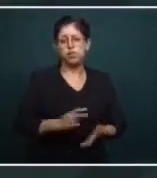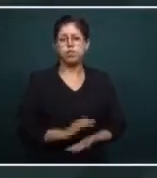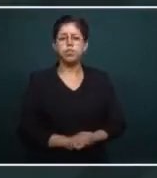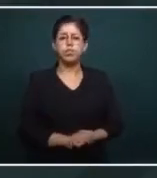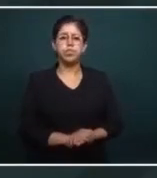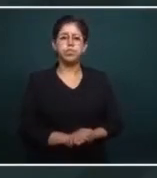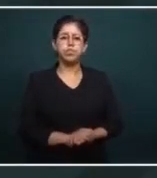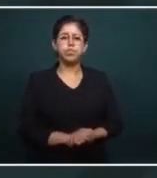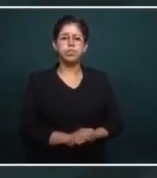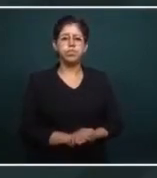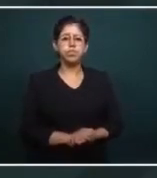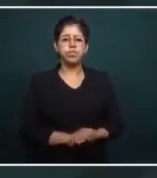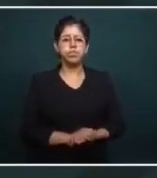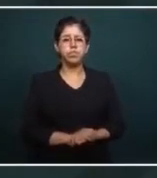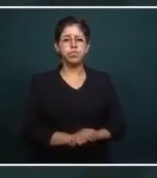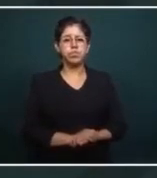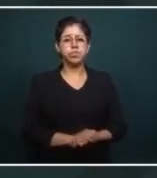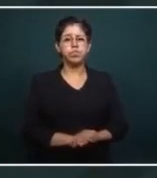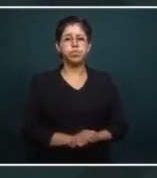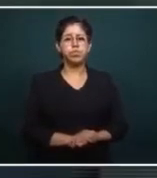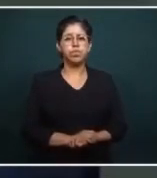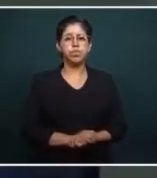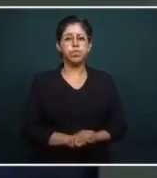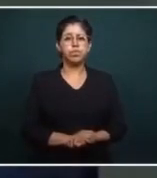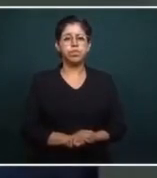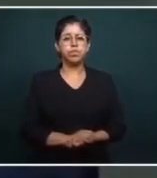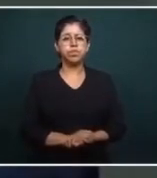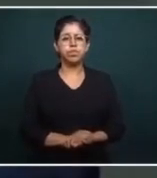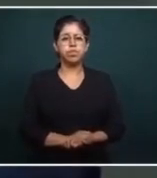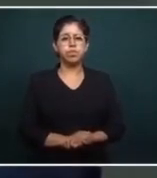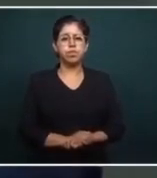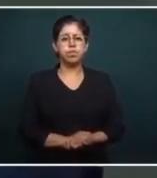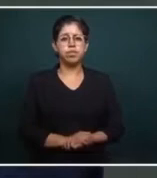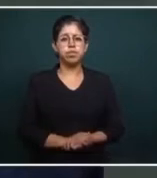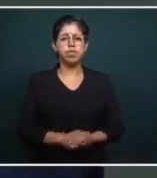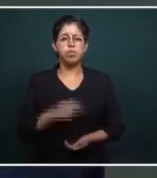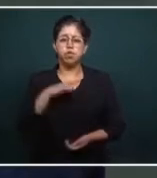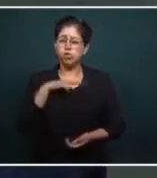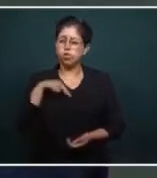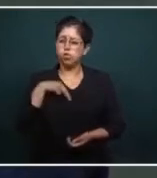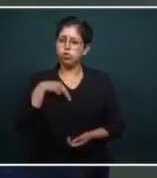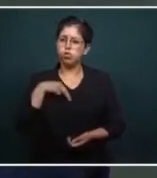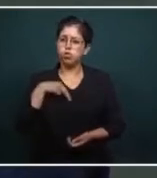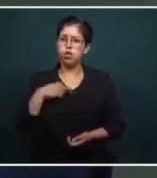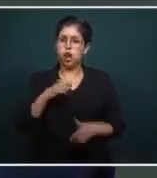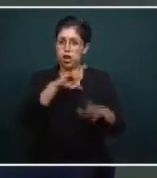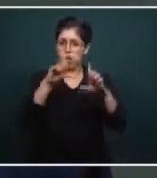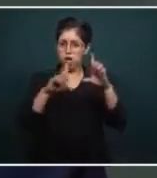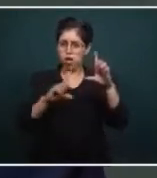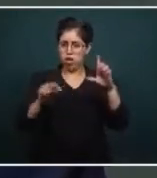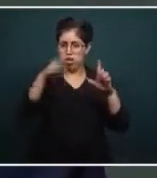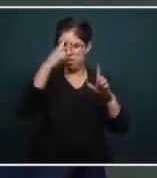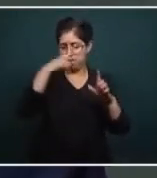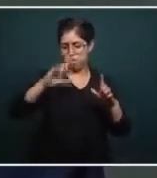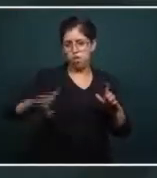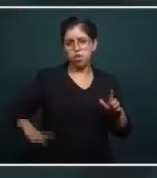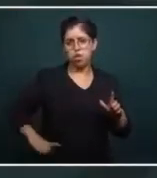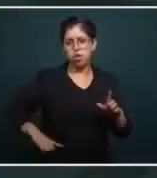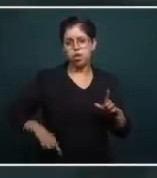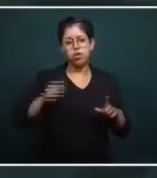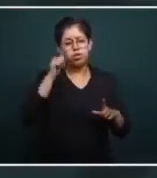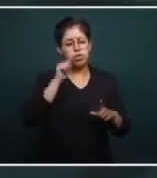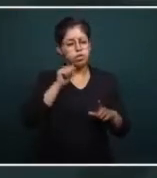Vamos a And we're going hacerlo to do que nos corresponde, what is on our, what